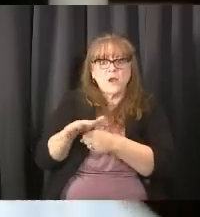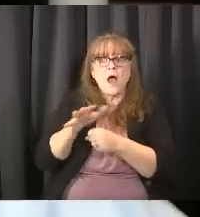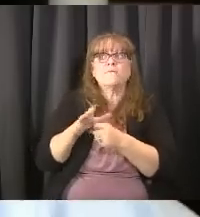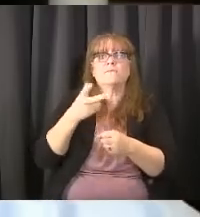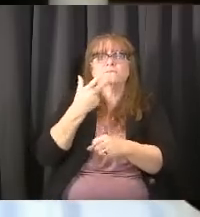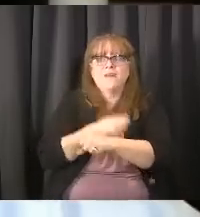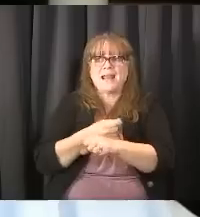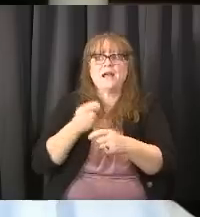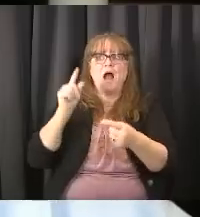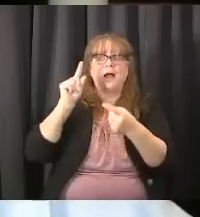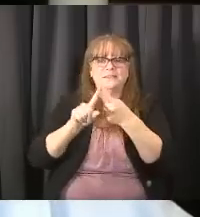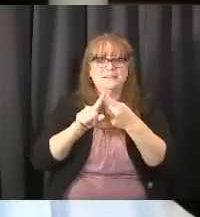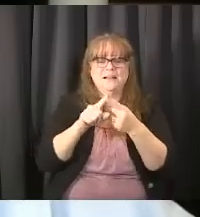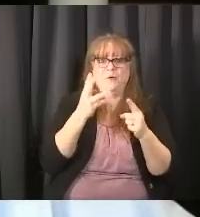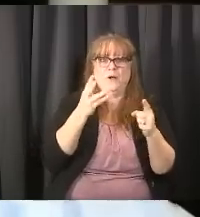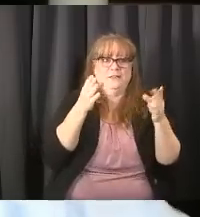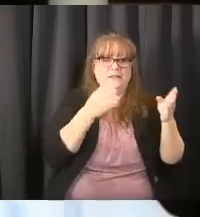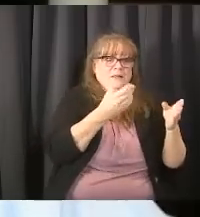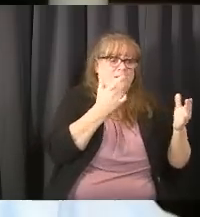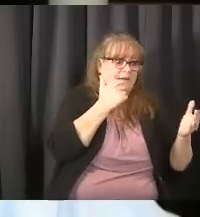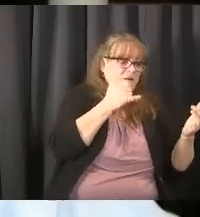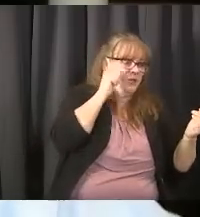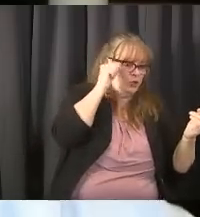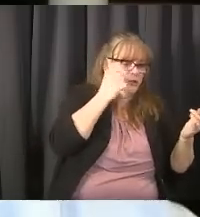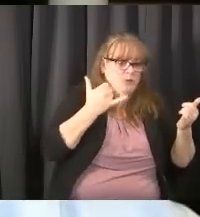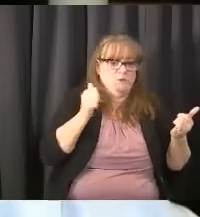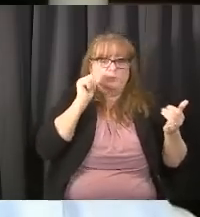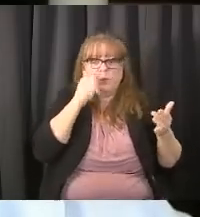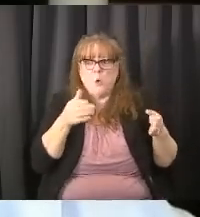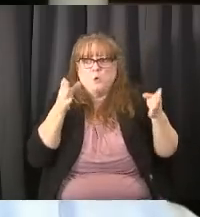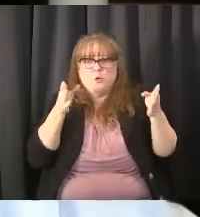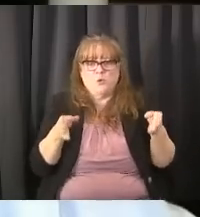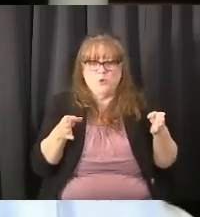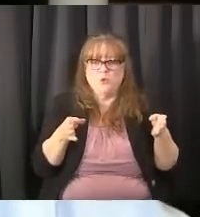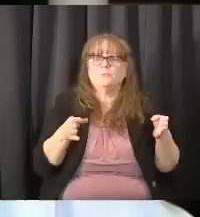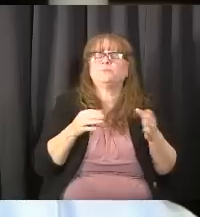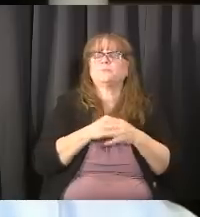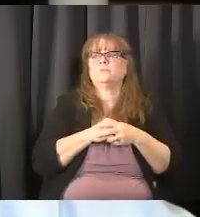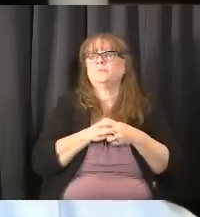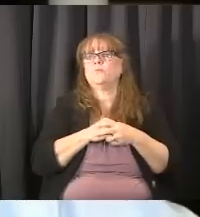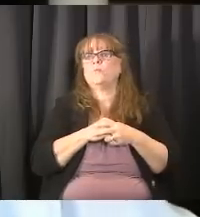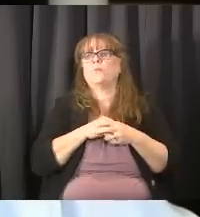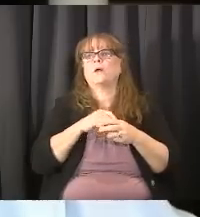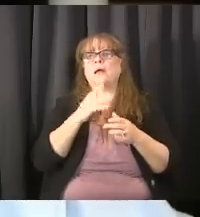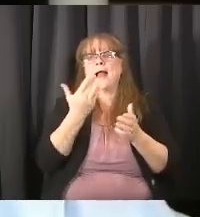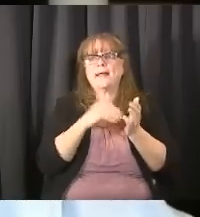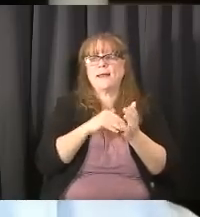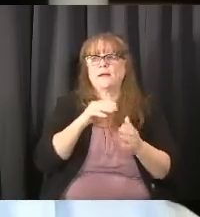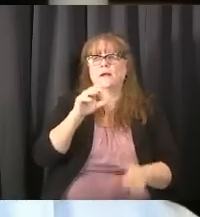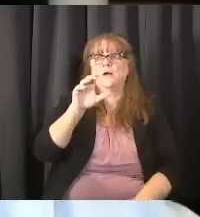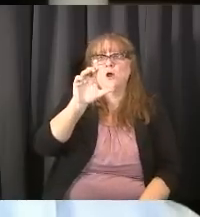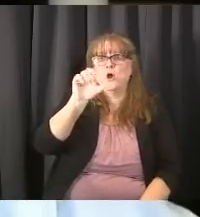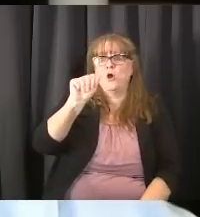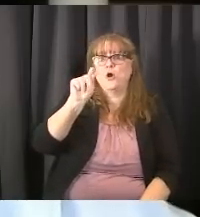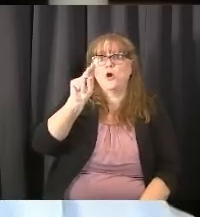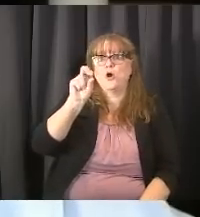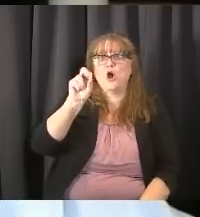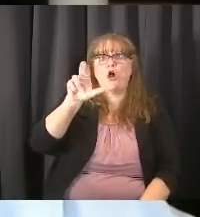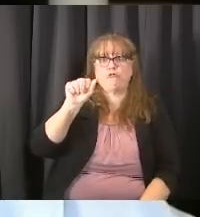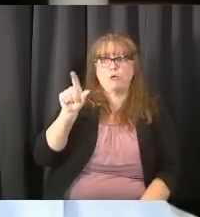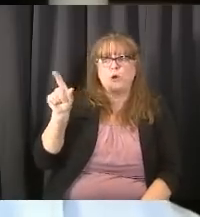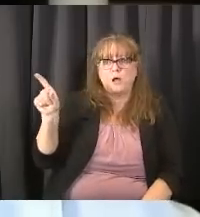ends for this week, except in the community of Aurora, where we are going to be partnering with UCHealth, like